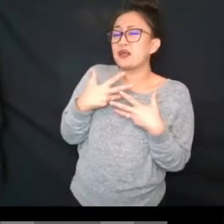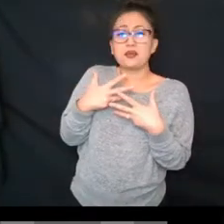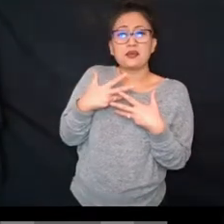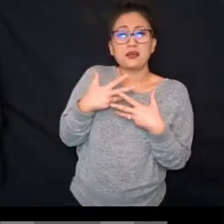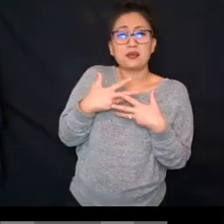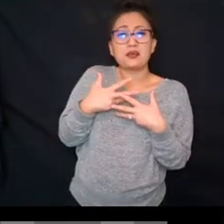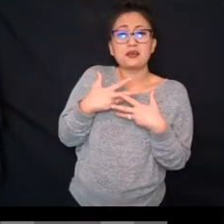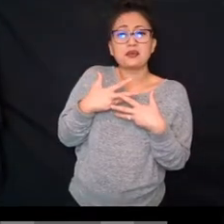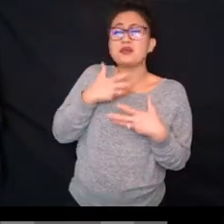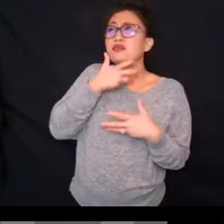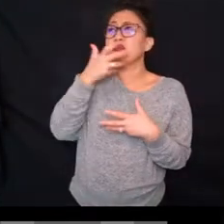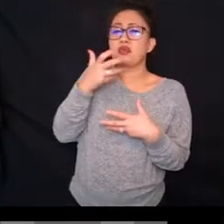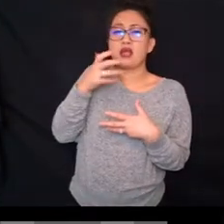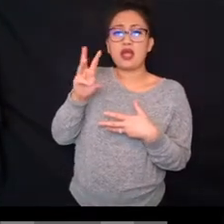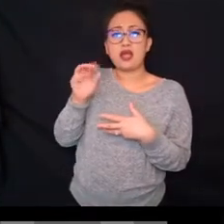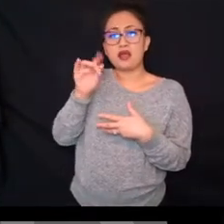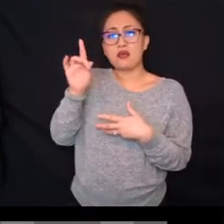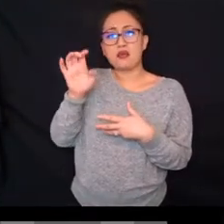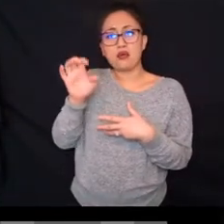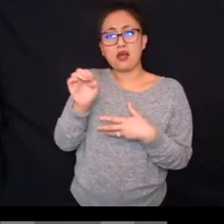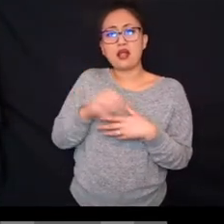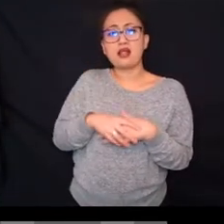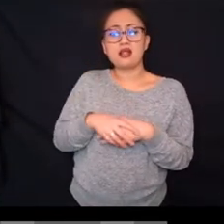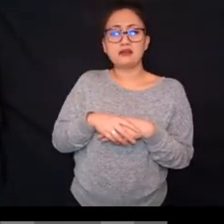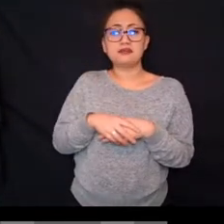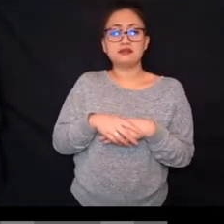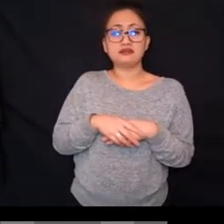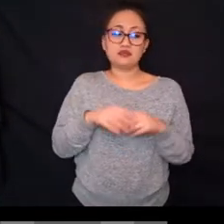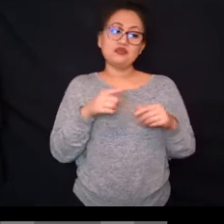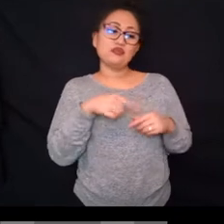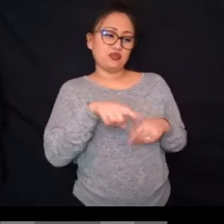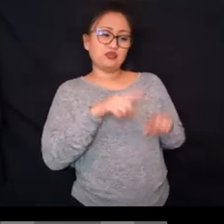Waddle, Piddle, Puddle, and Little Quack. You